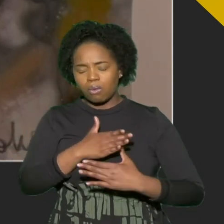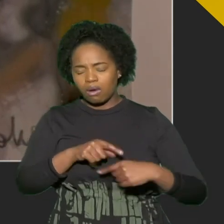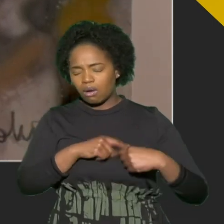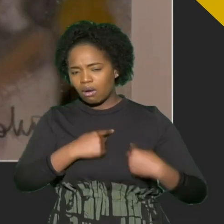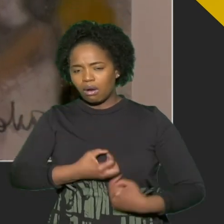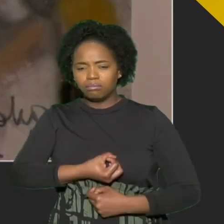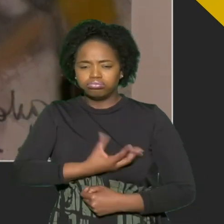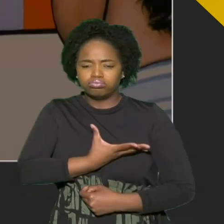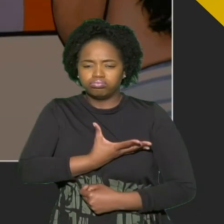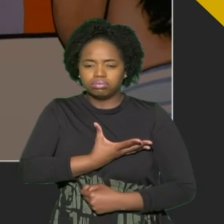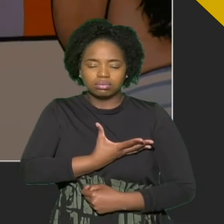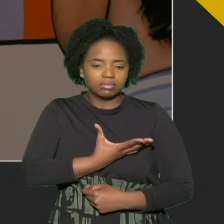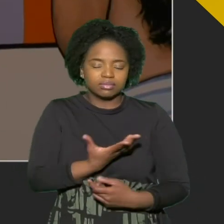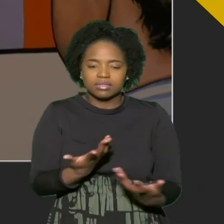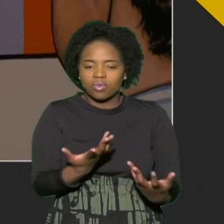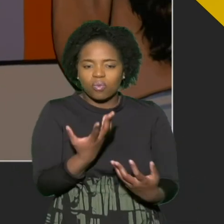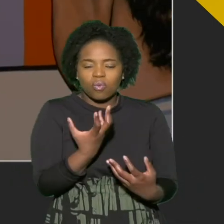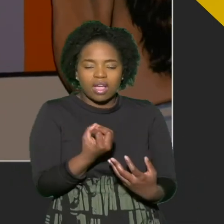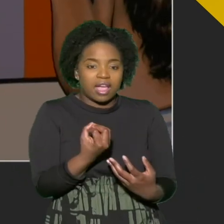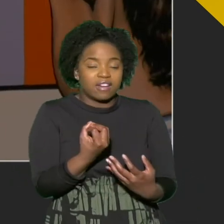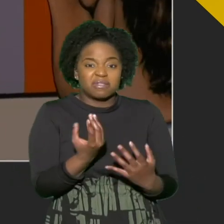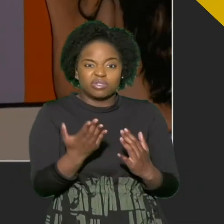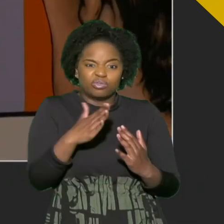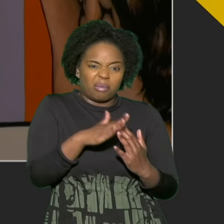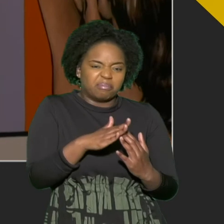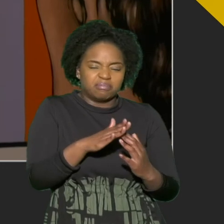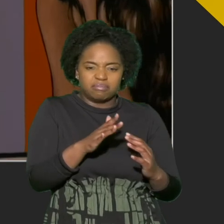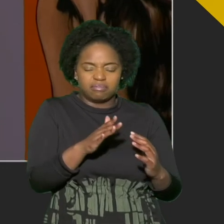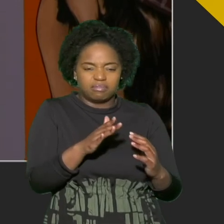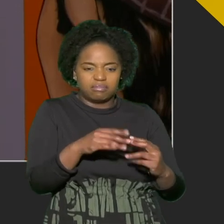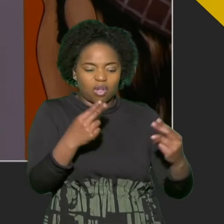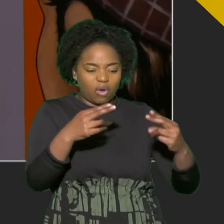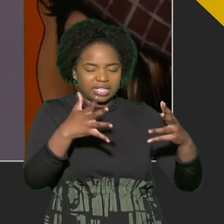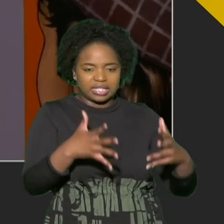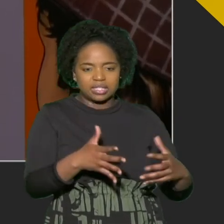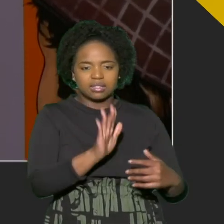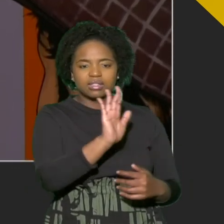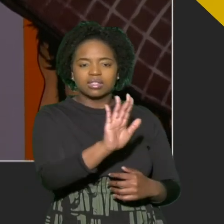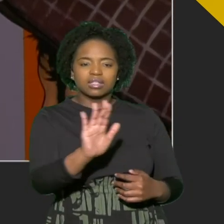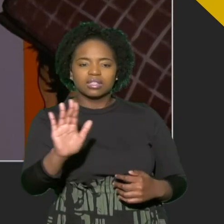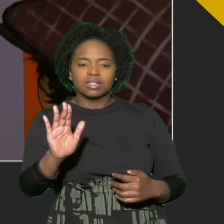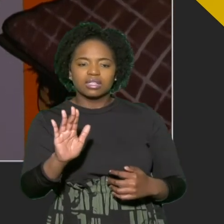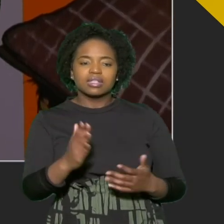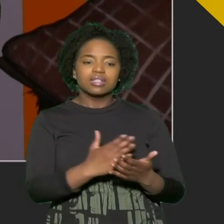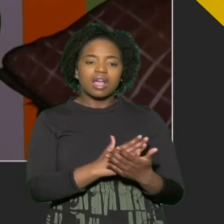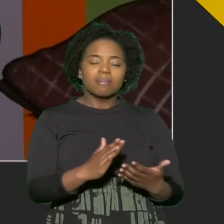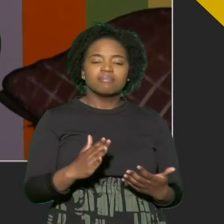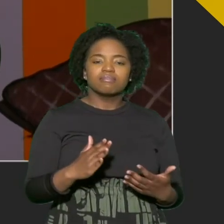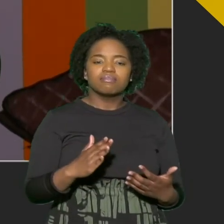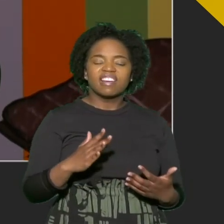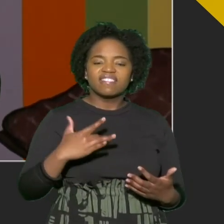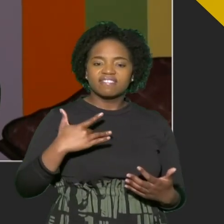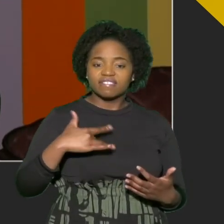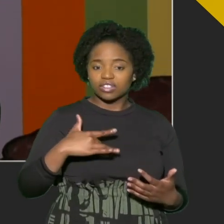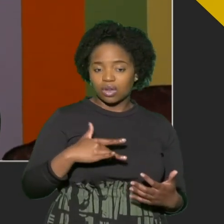We do have a handful of top-selling artists, but art can often be very fashionable, and